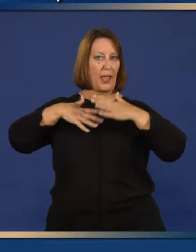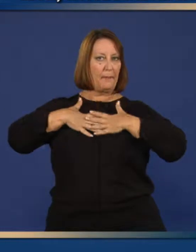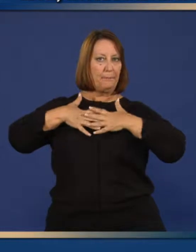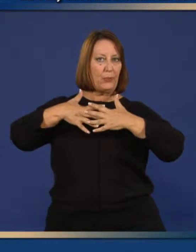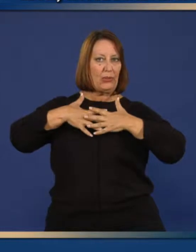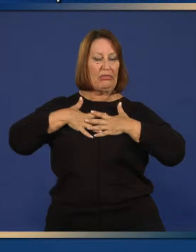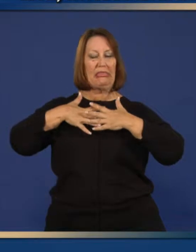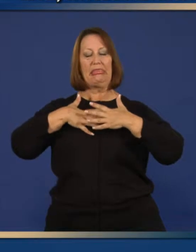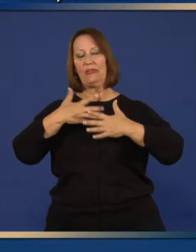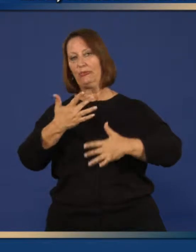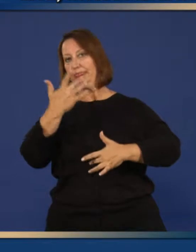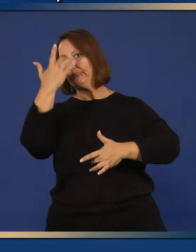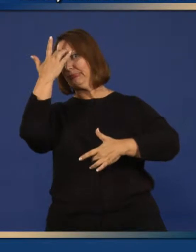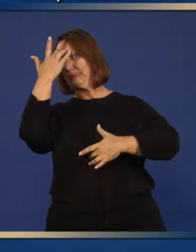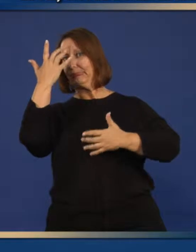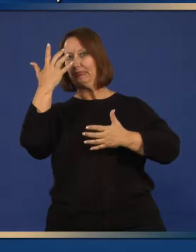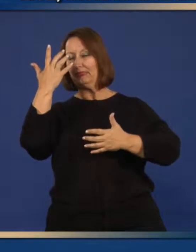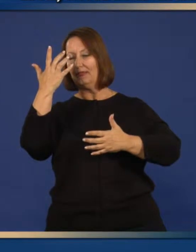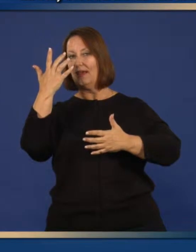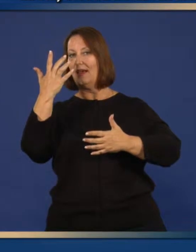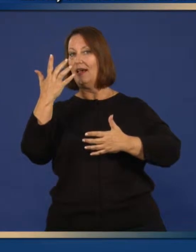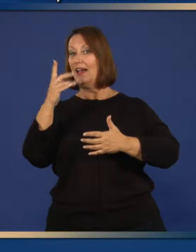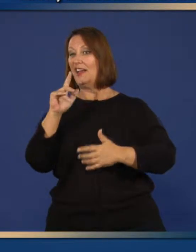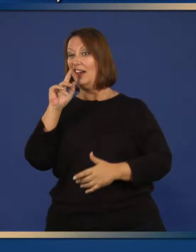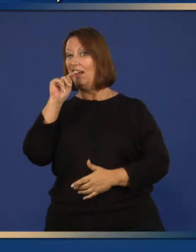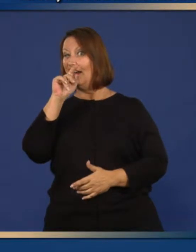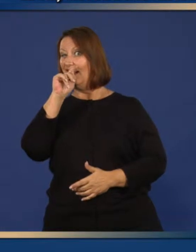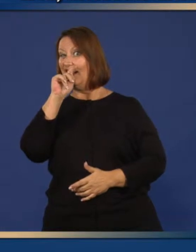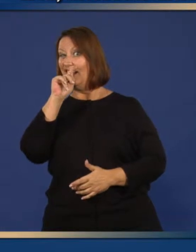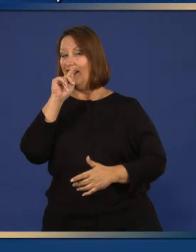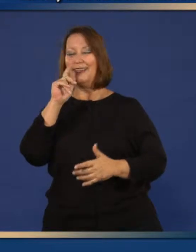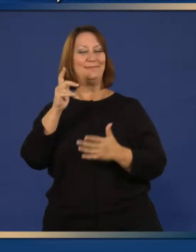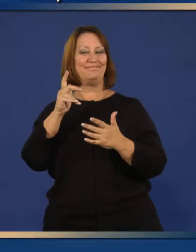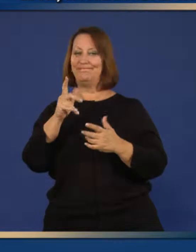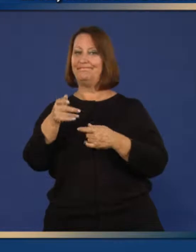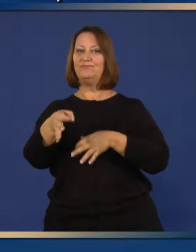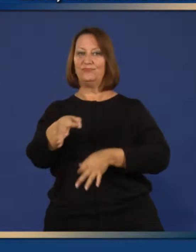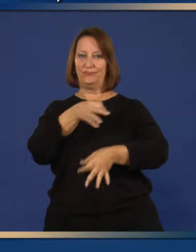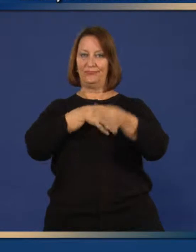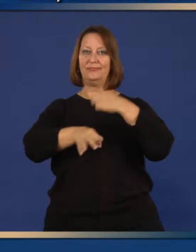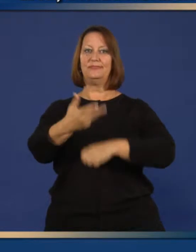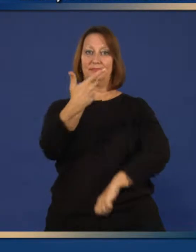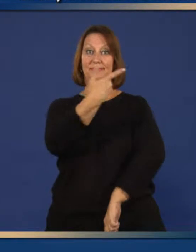nose, should get the flu shot instead.